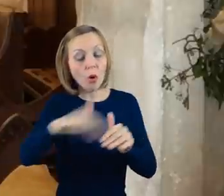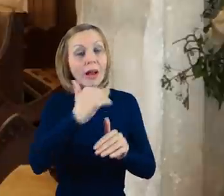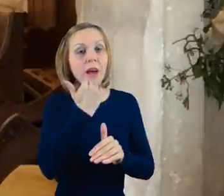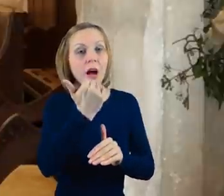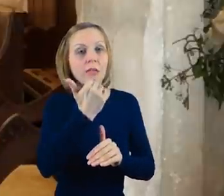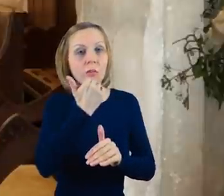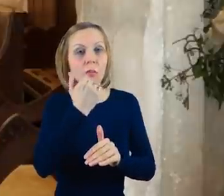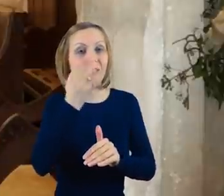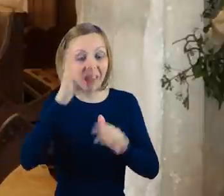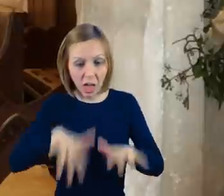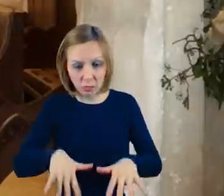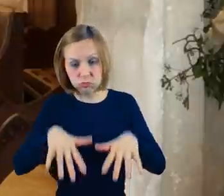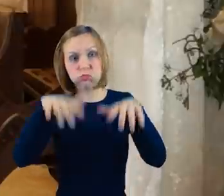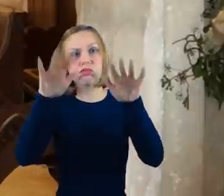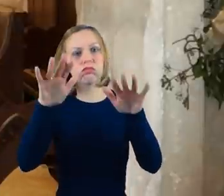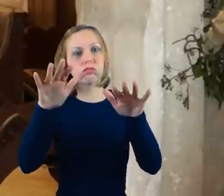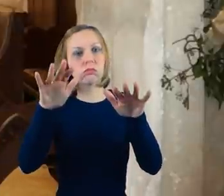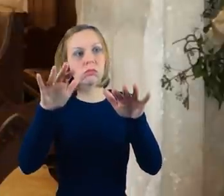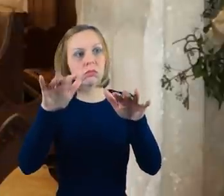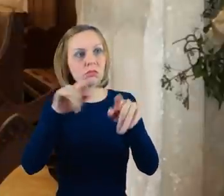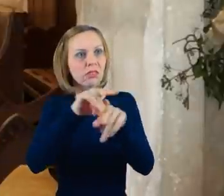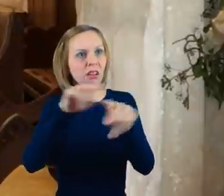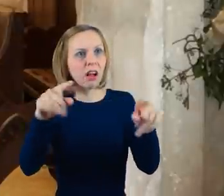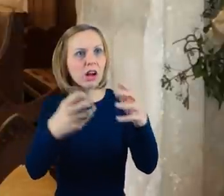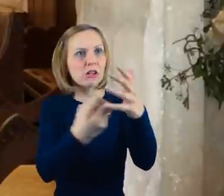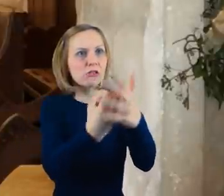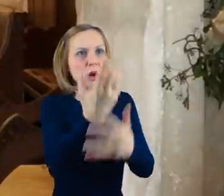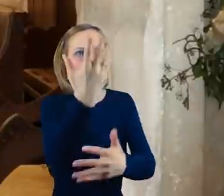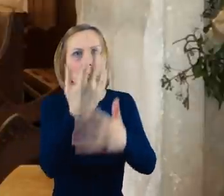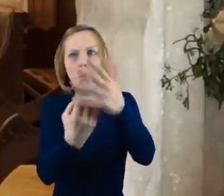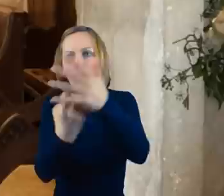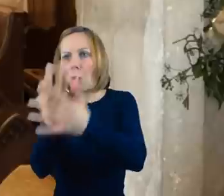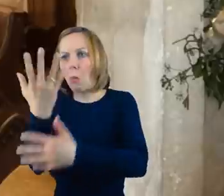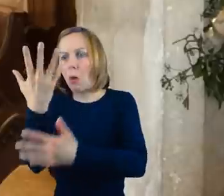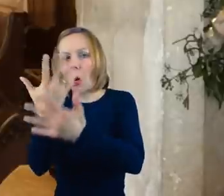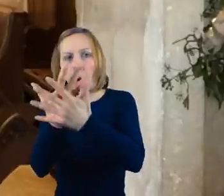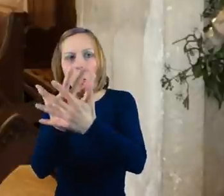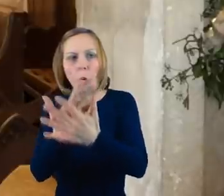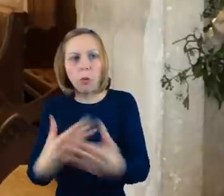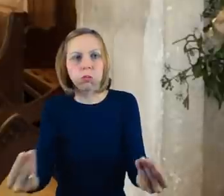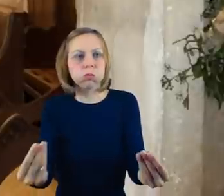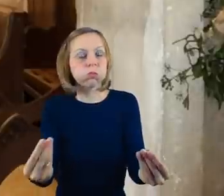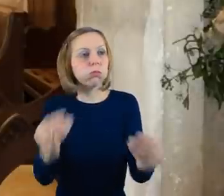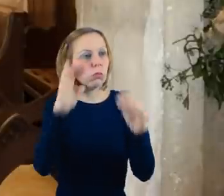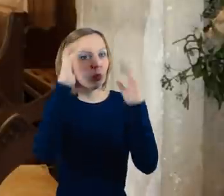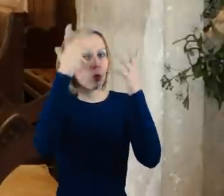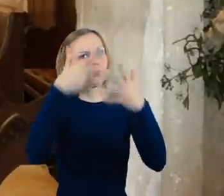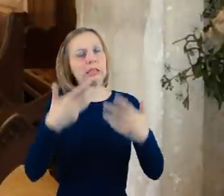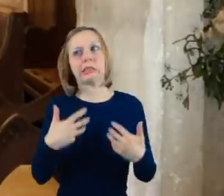flood it, then those growing crops on that land will, of course, worry.